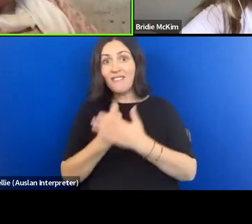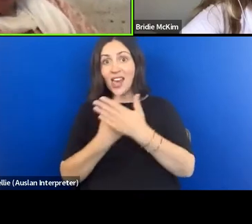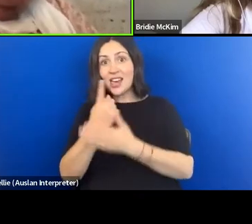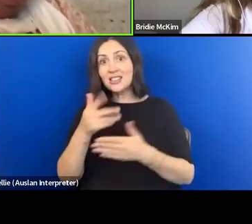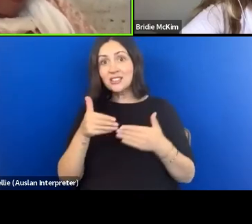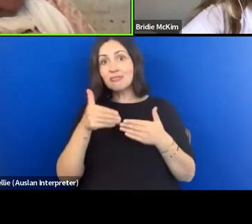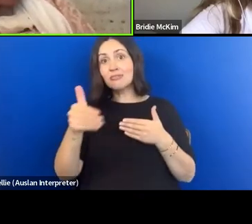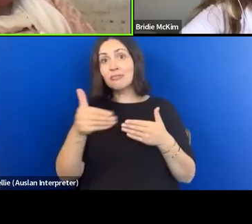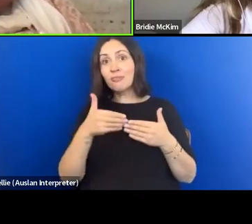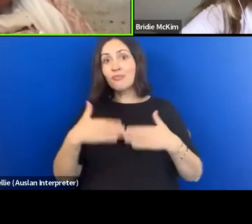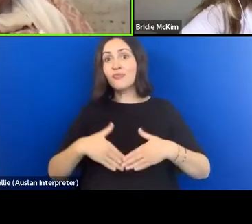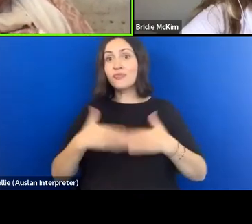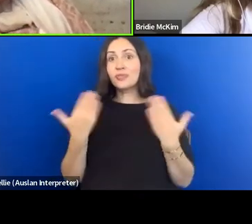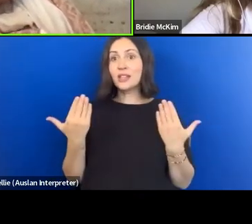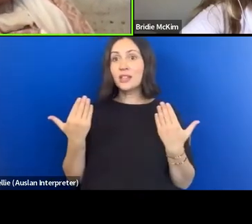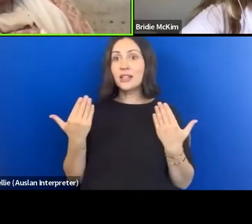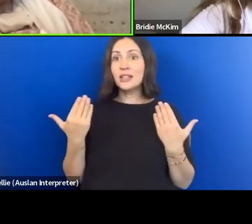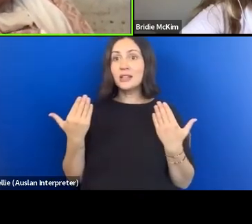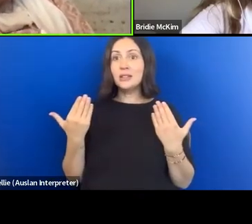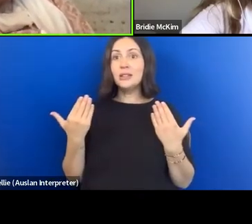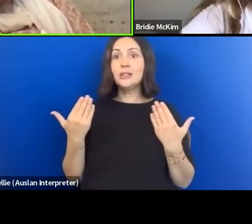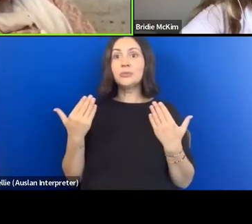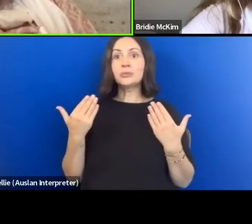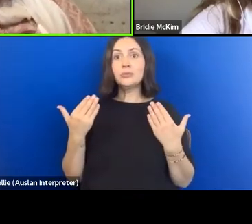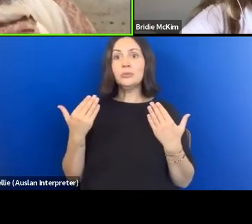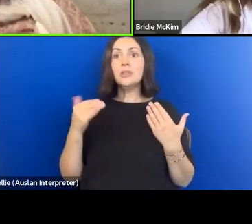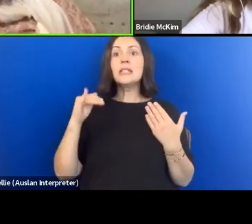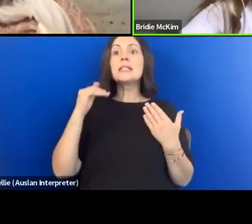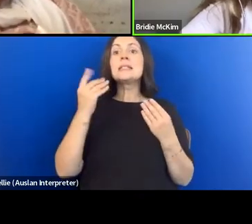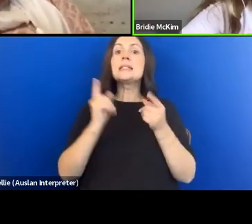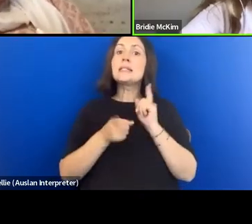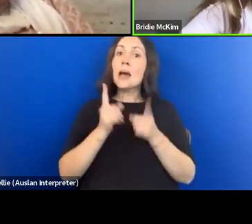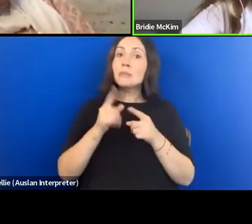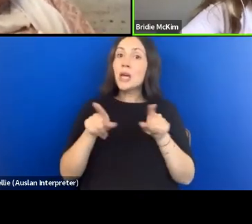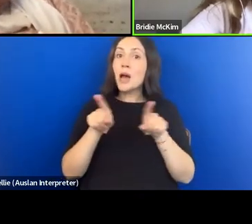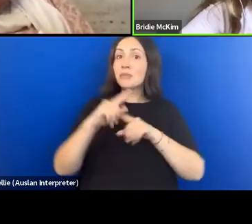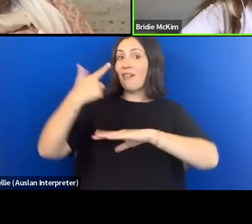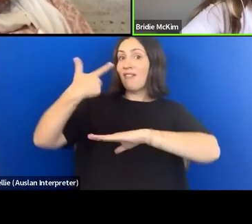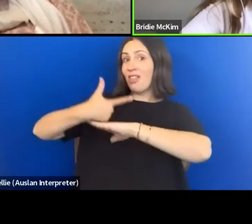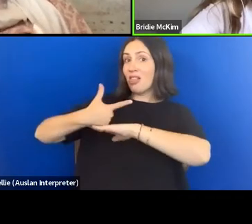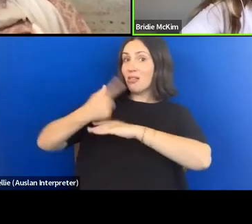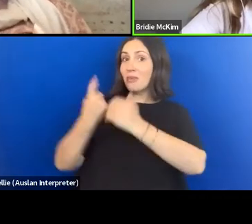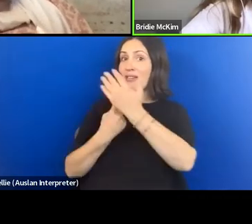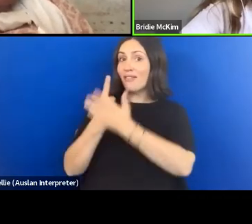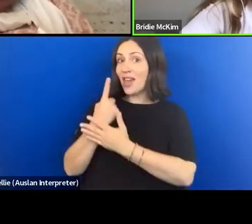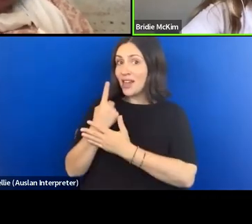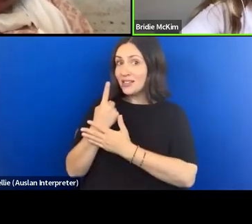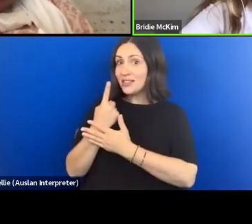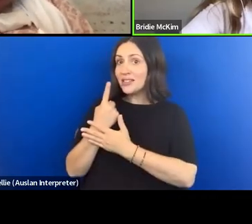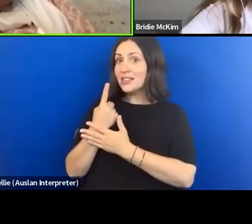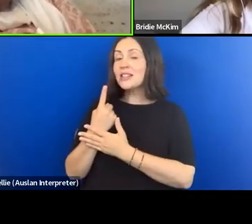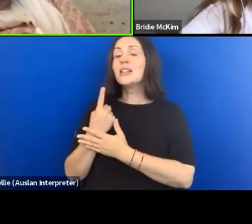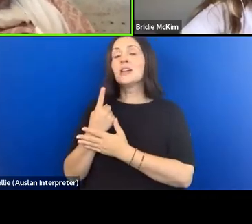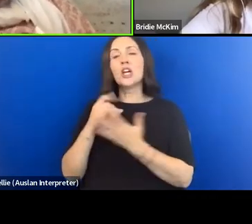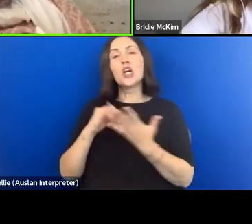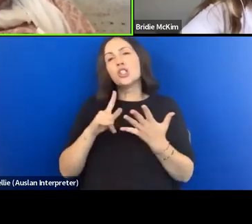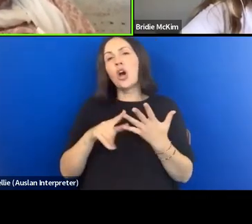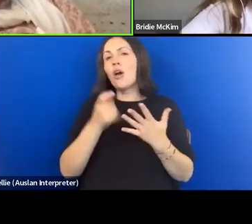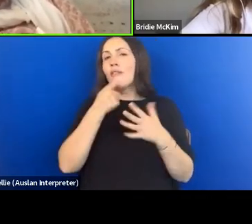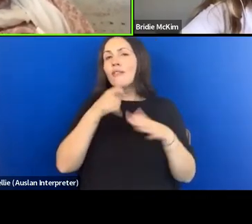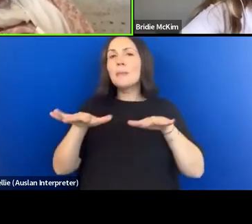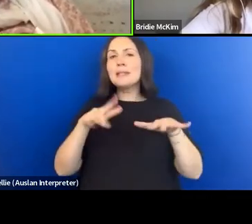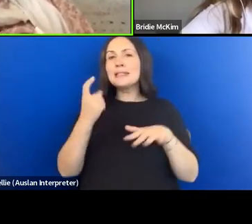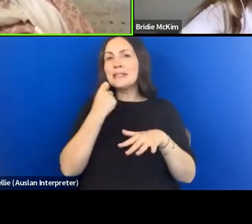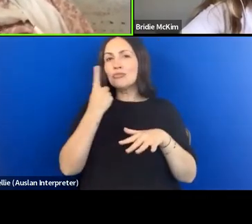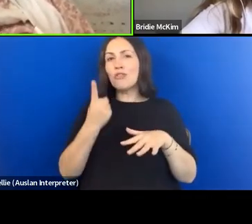that may not be on the actual day, but are connected to International Day of Disability. So,